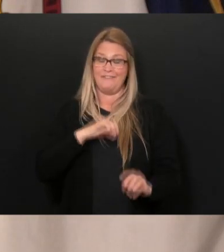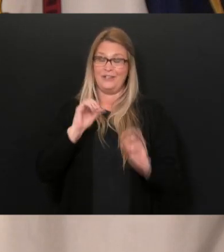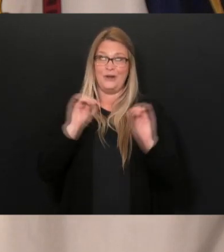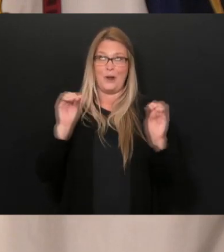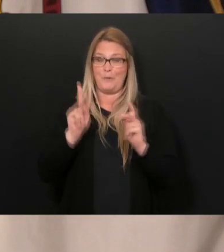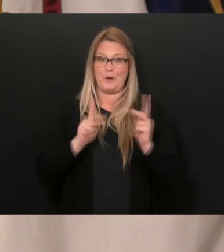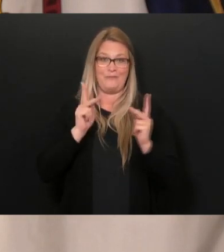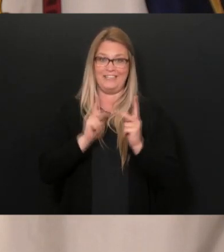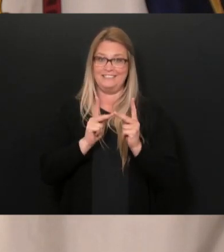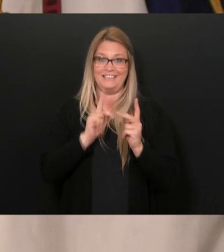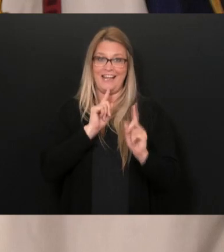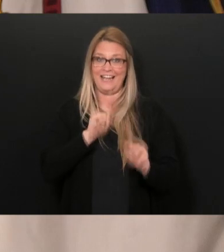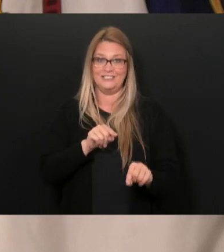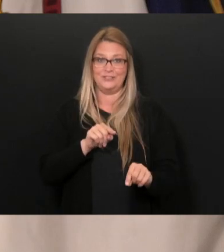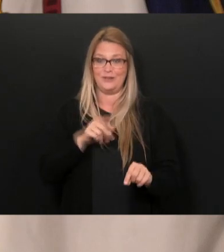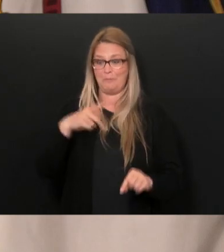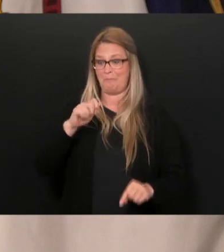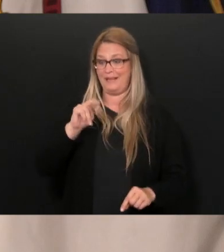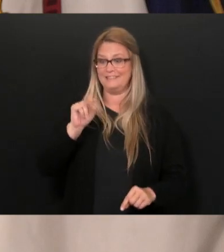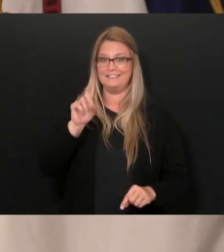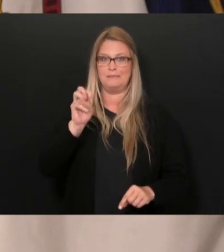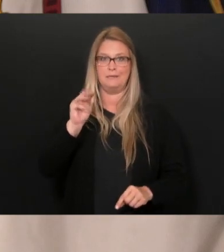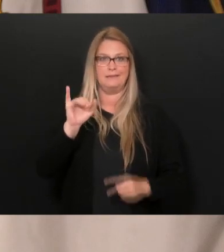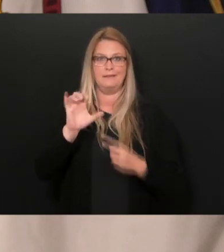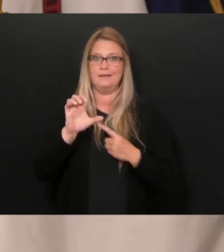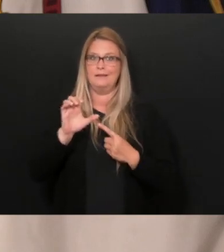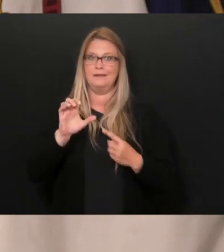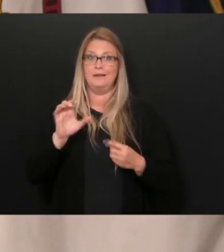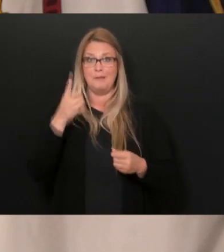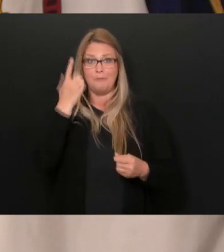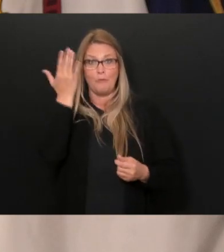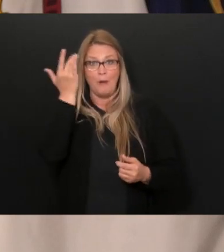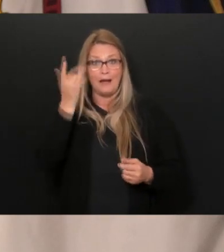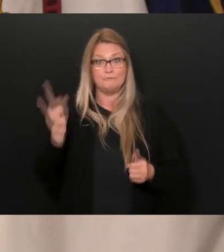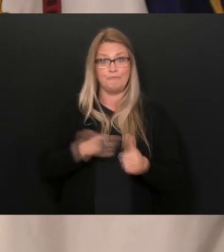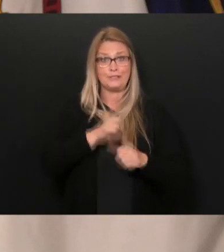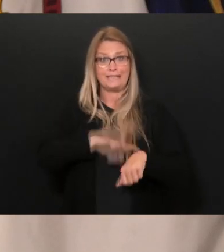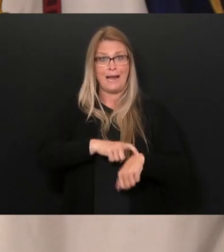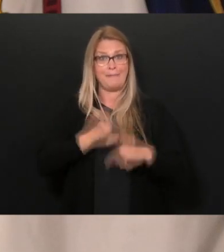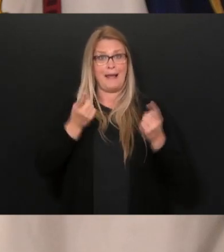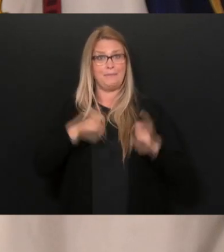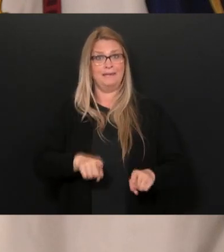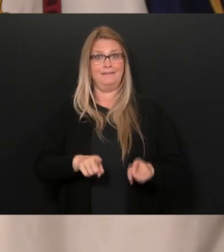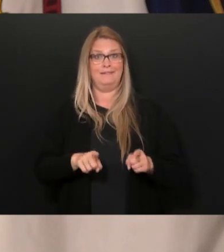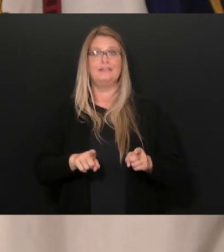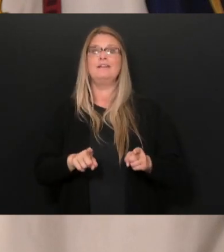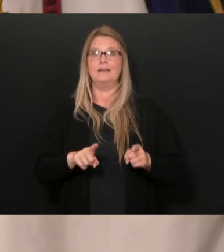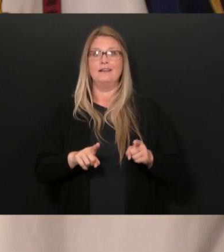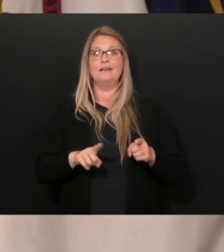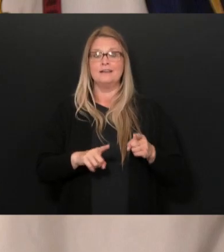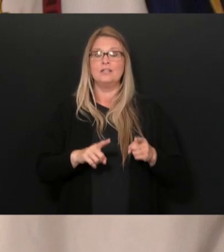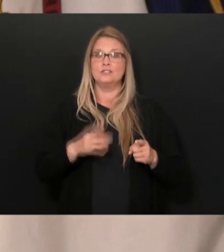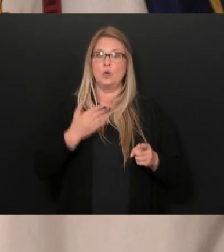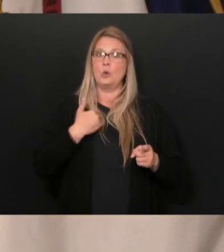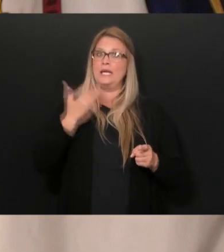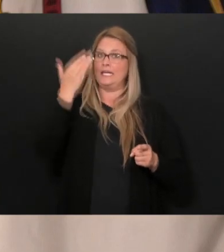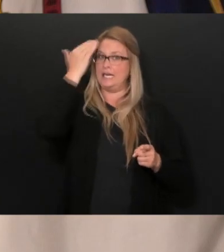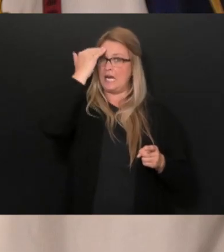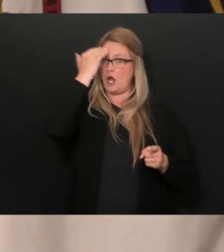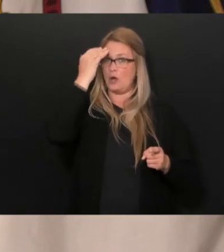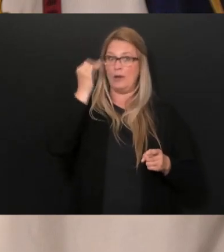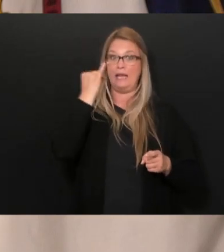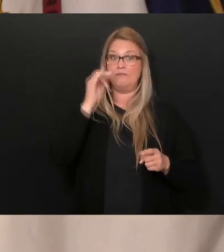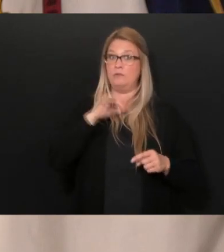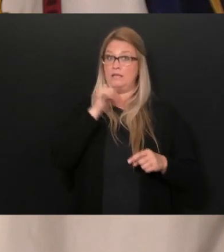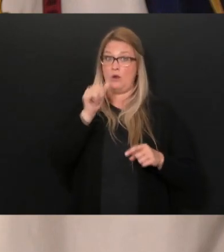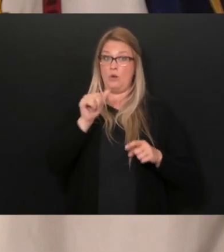to a pandemic that no one has ever seen before. And absolutely, you know, we know the downside of doing nothing.